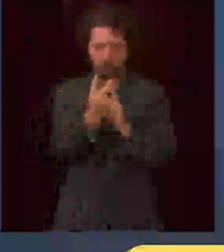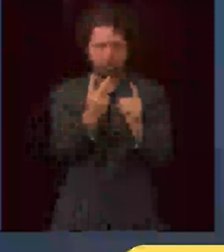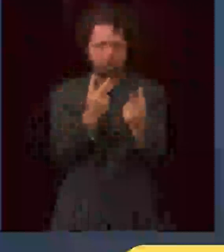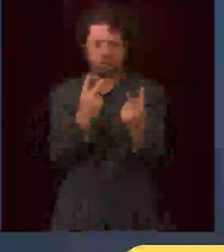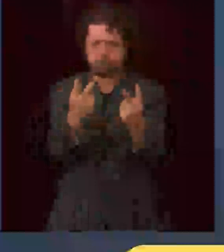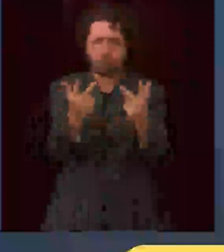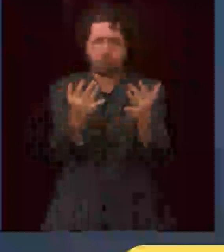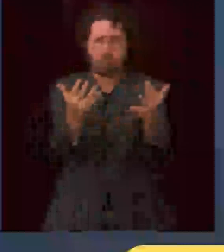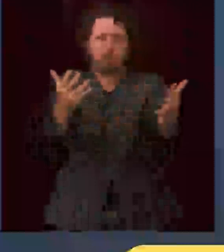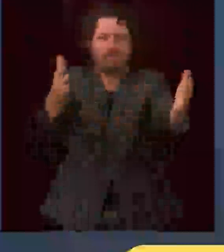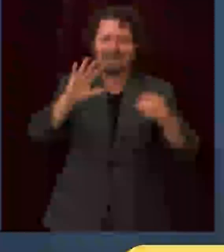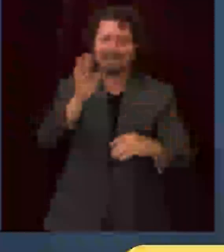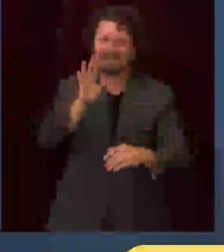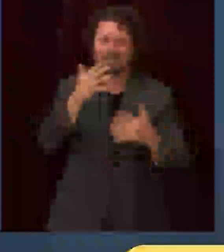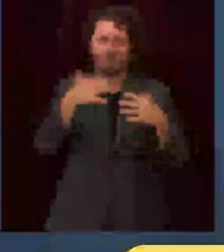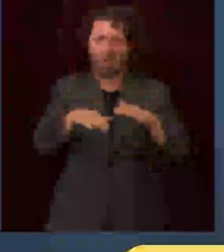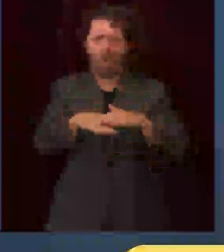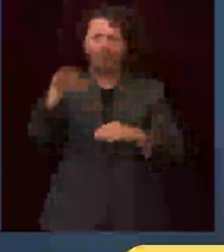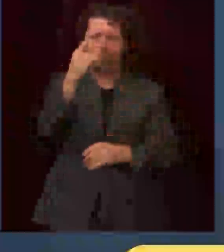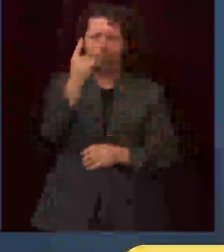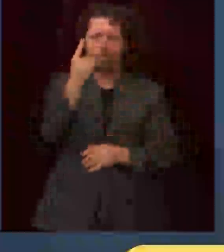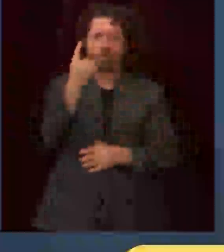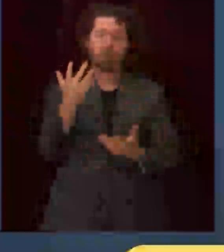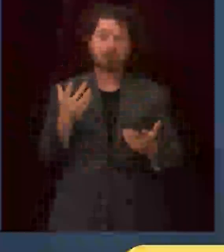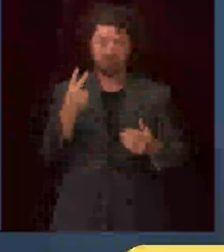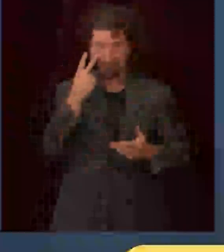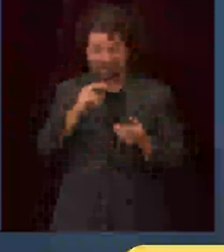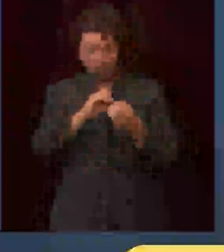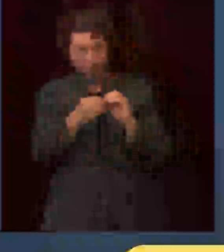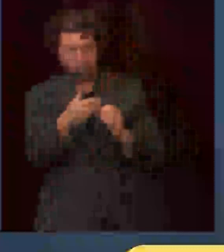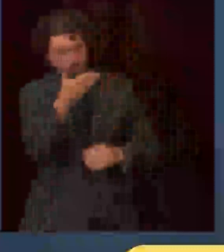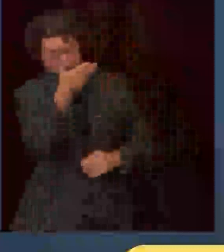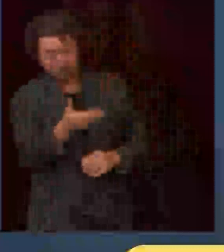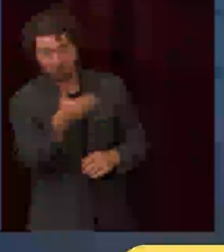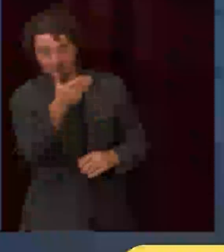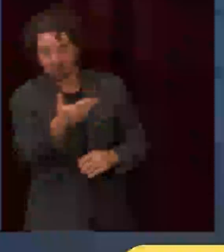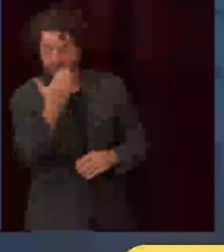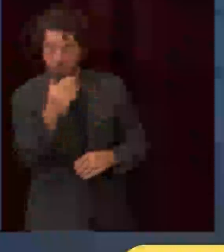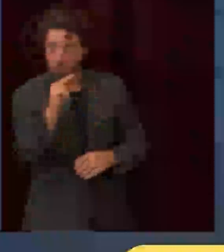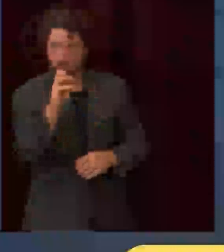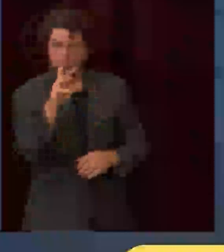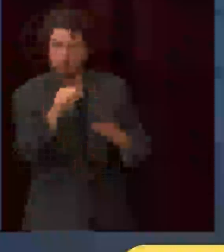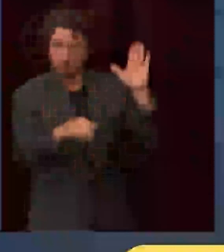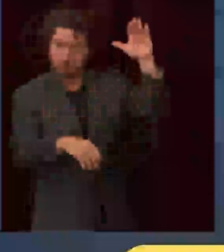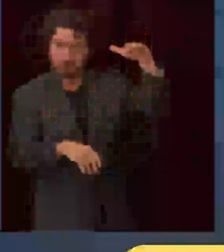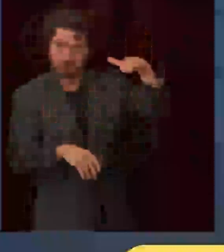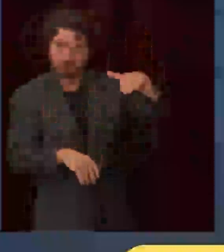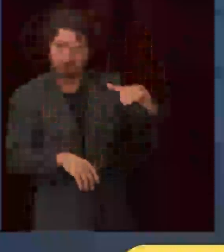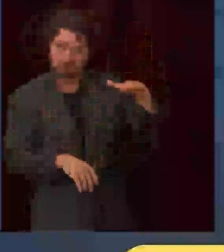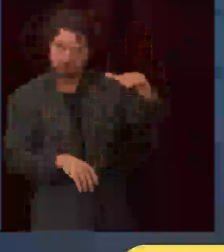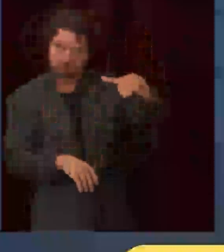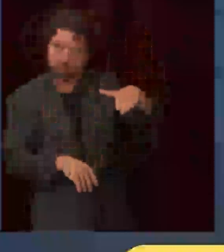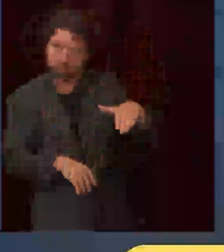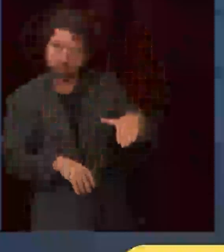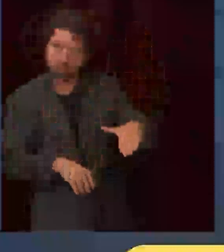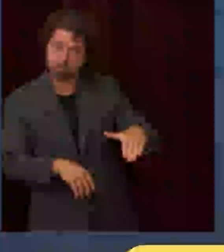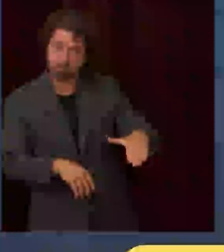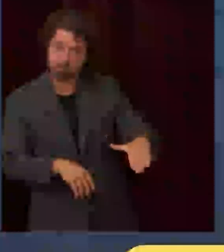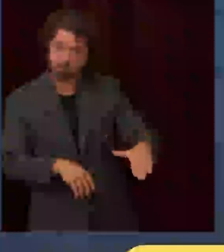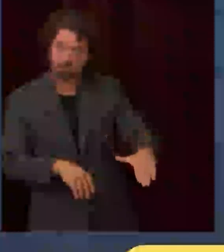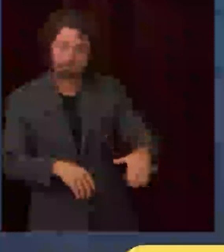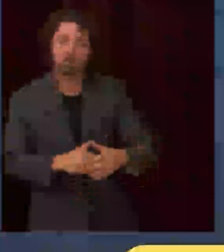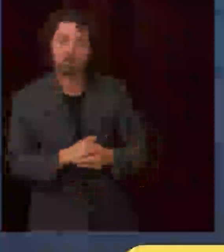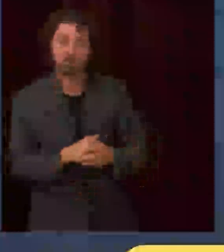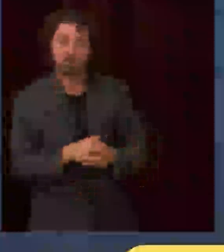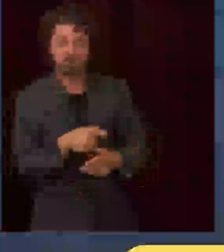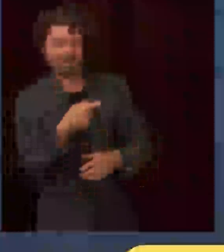news. And particularly, this is the good news, is what the modelers told me, is that this indicates that even